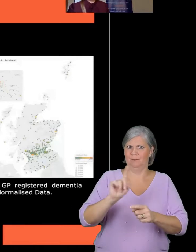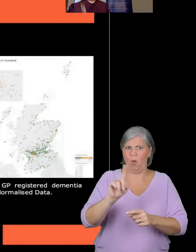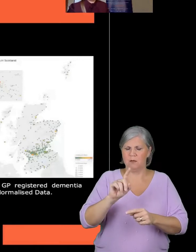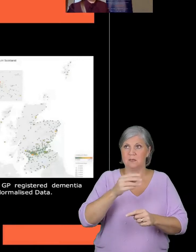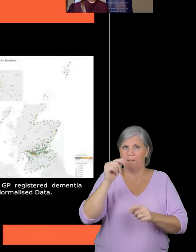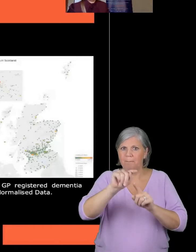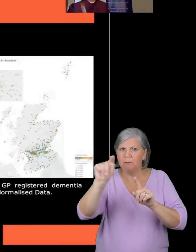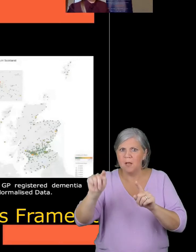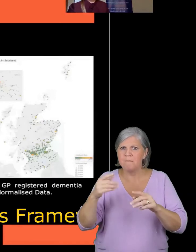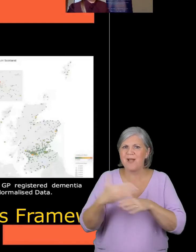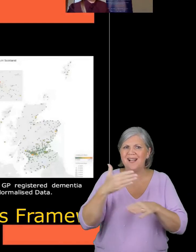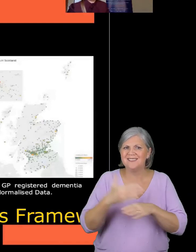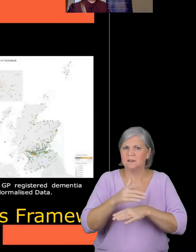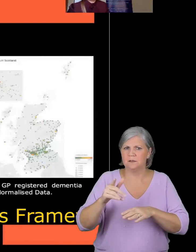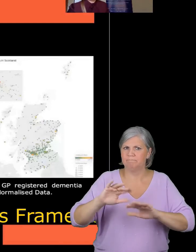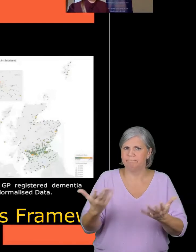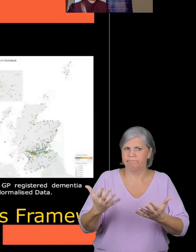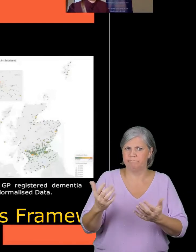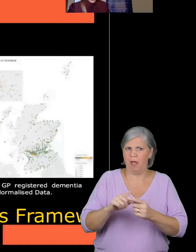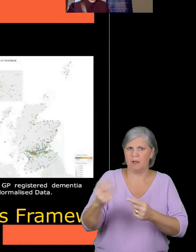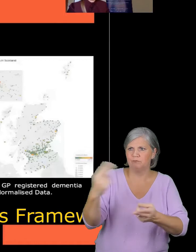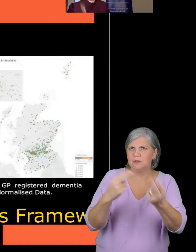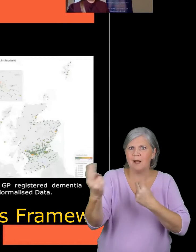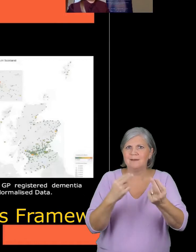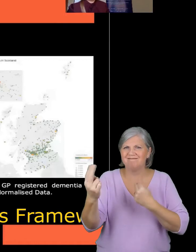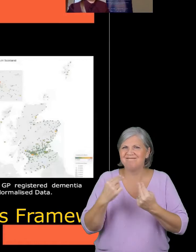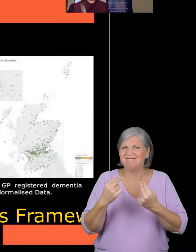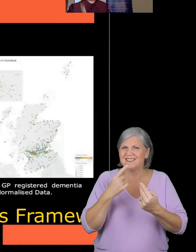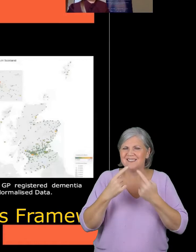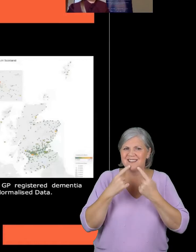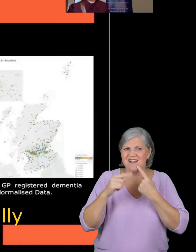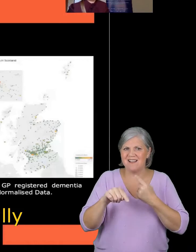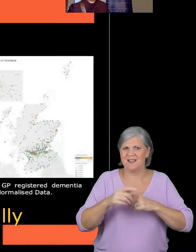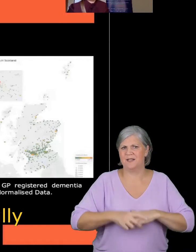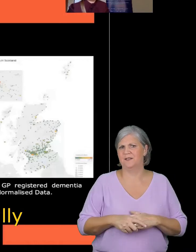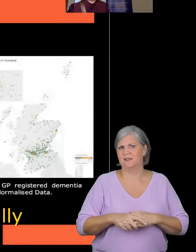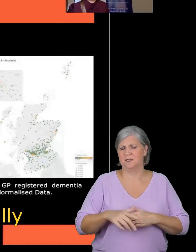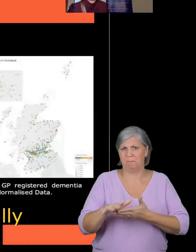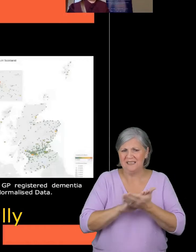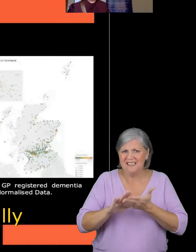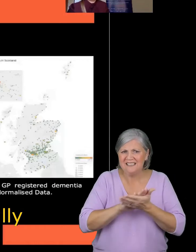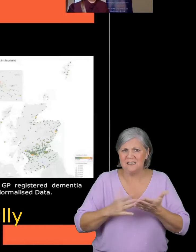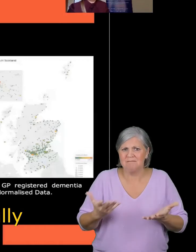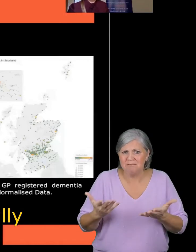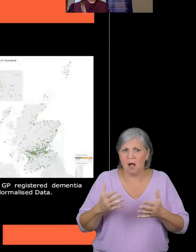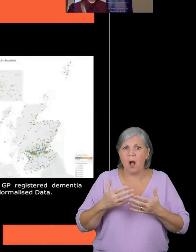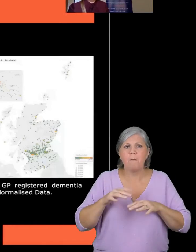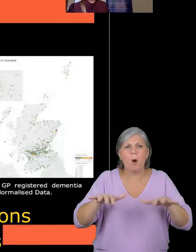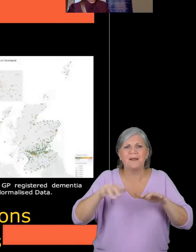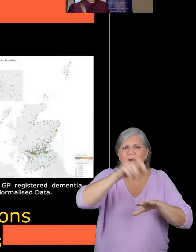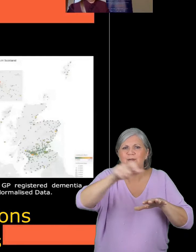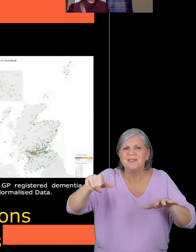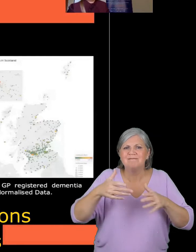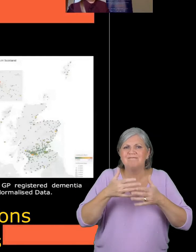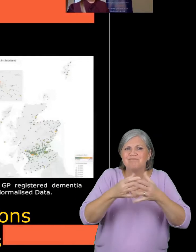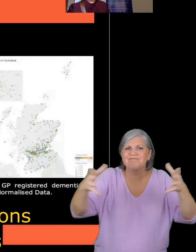practices in Scotland. However, the quality and outcomes framework indicates that some practices have not actually returned data.